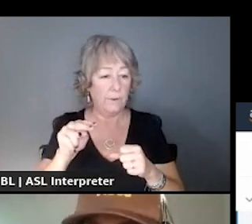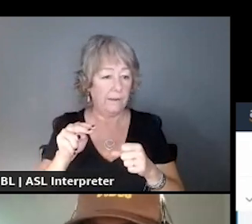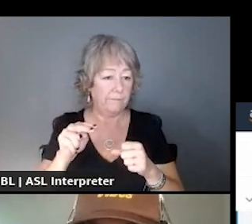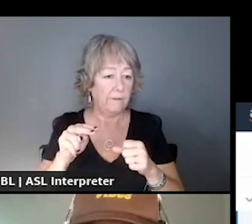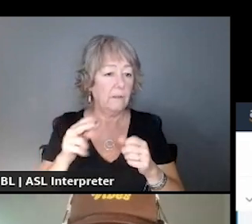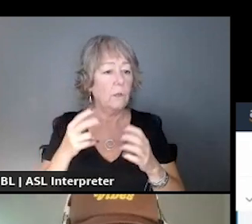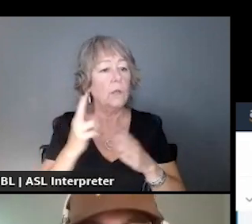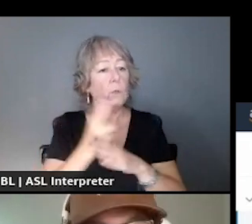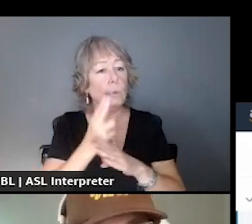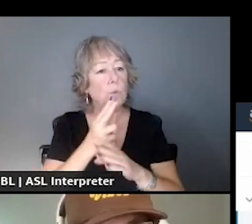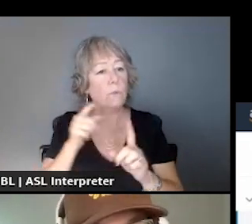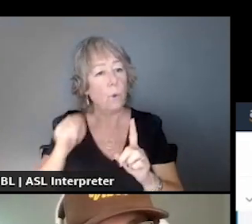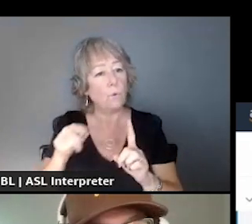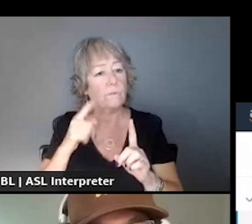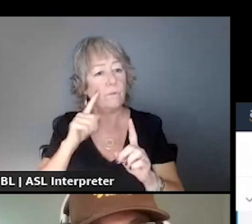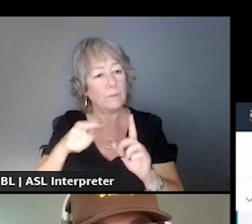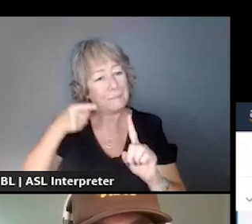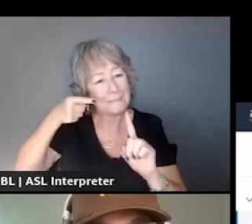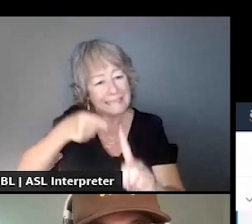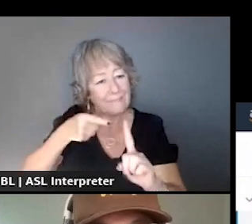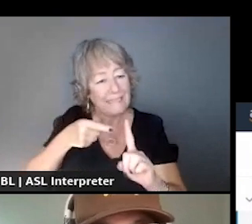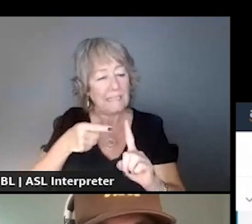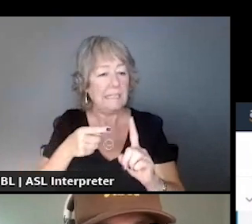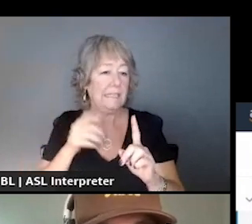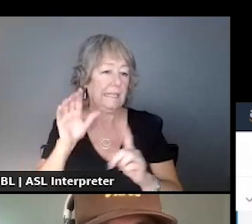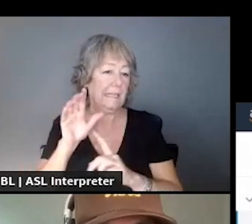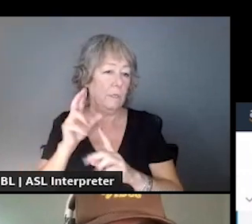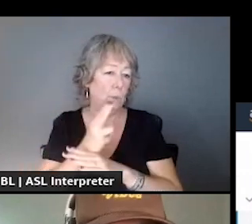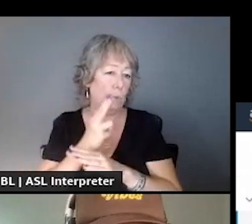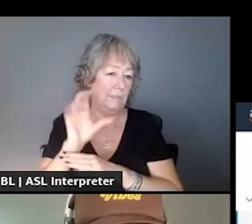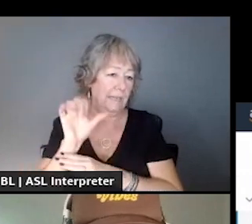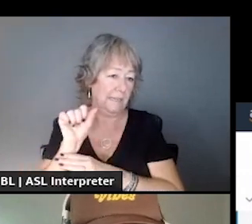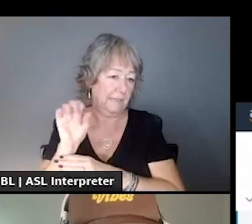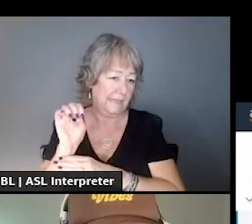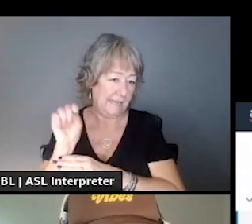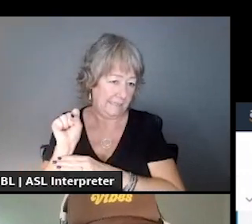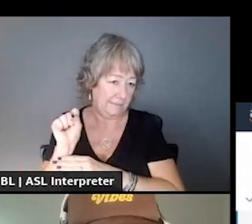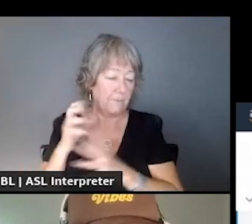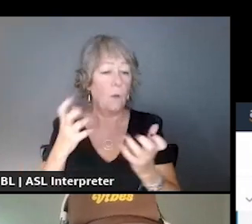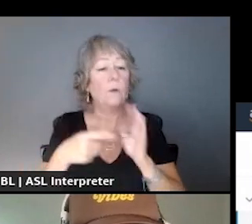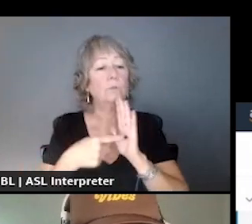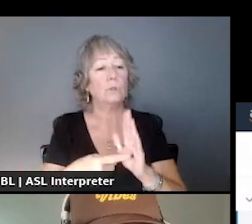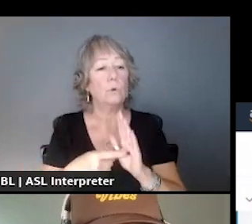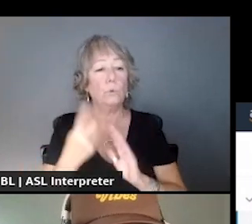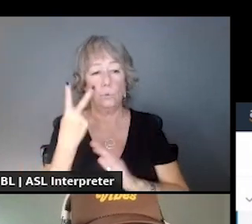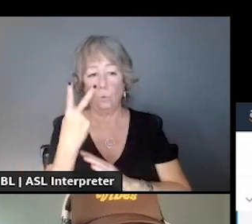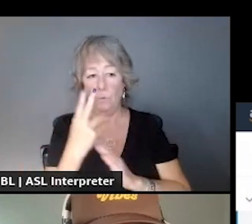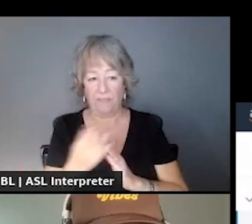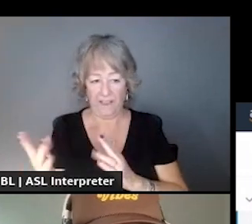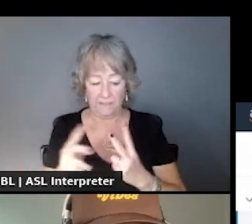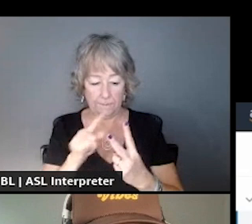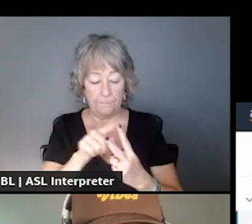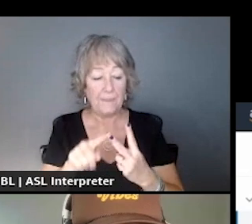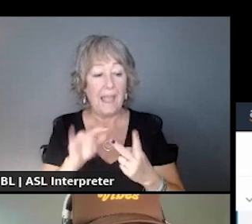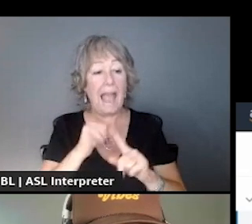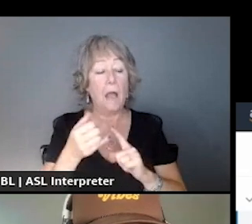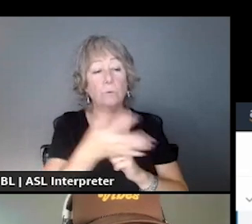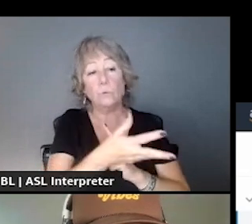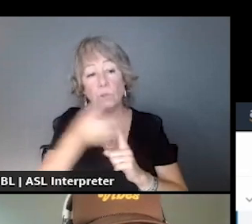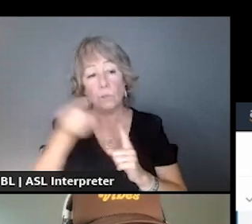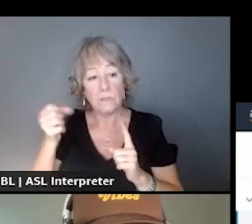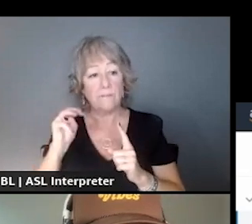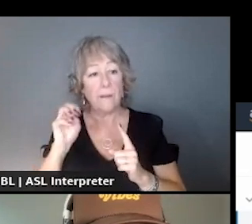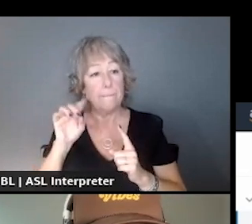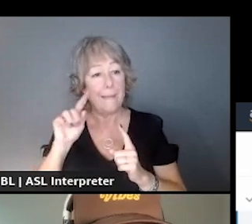for specific use cases. I'm going to show you two things. I'm going to show you how you can do retrieval augmented